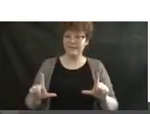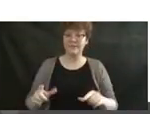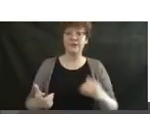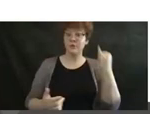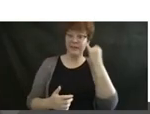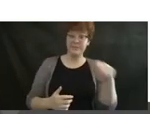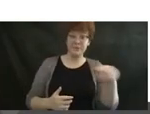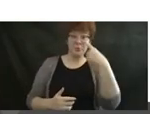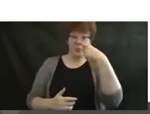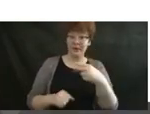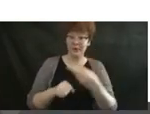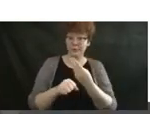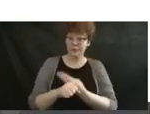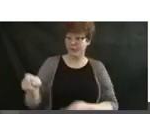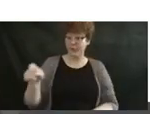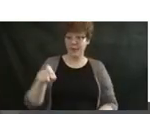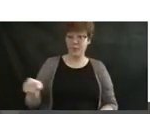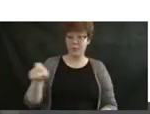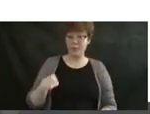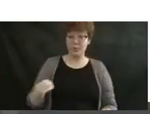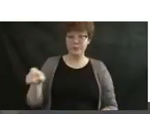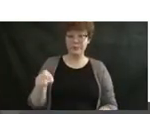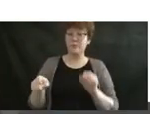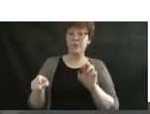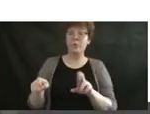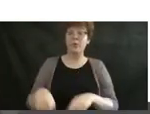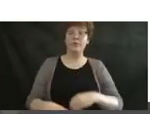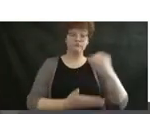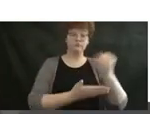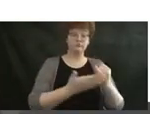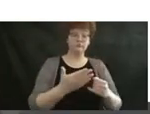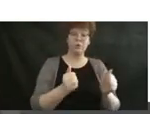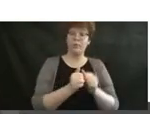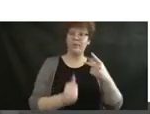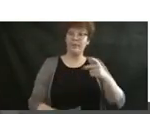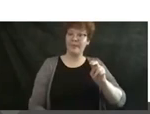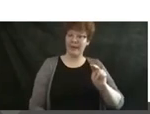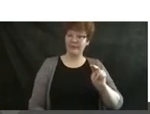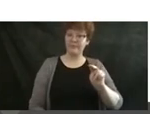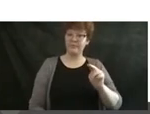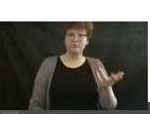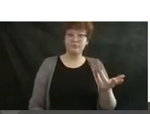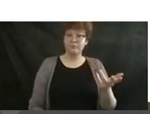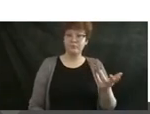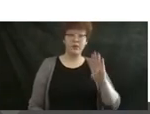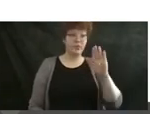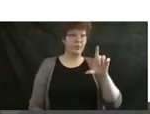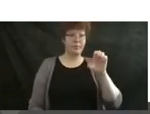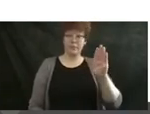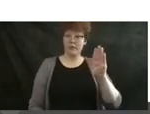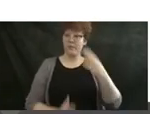know, like sketching with a pencil or a pen, the blob brush might be an option for